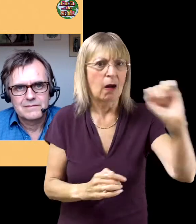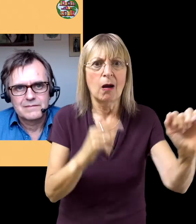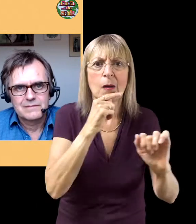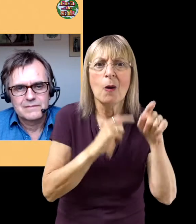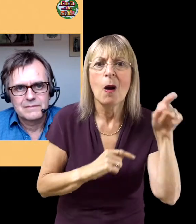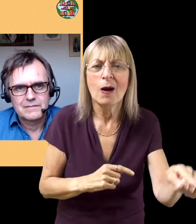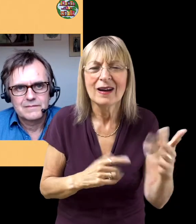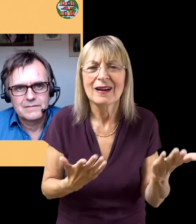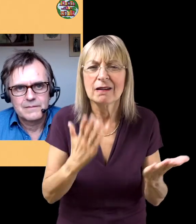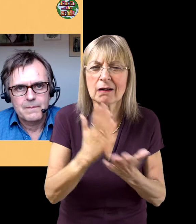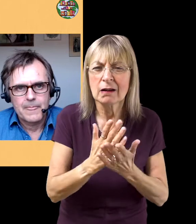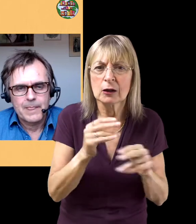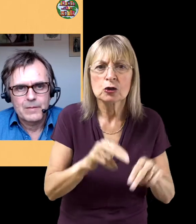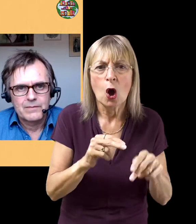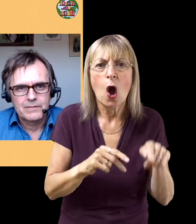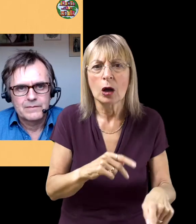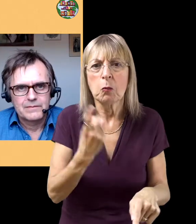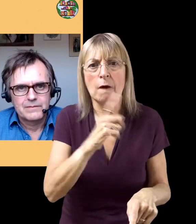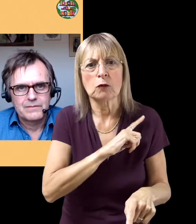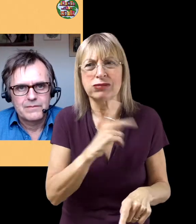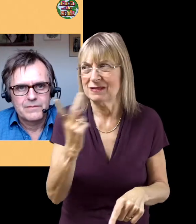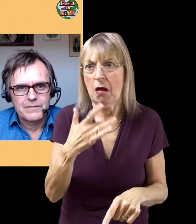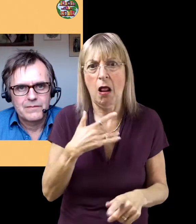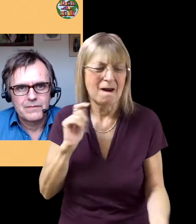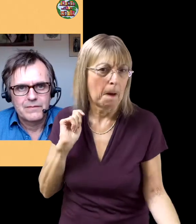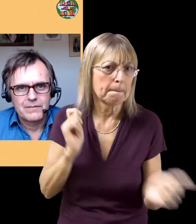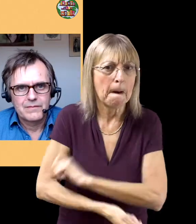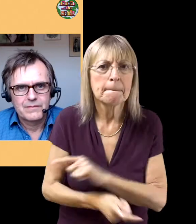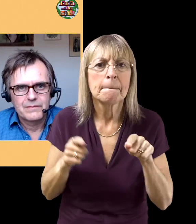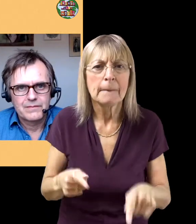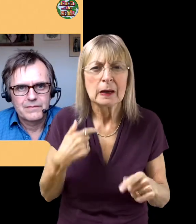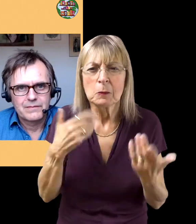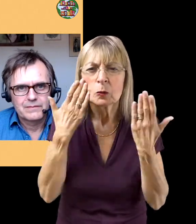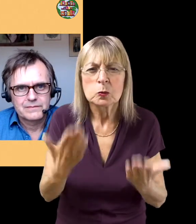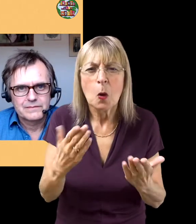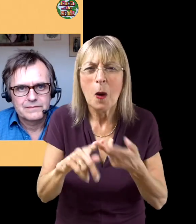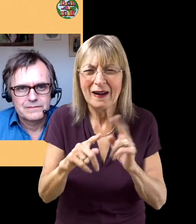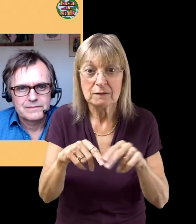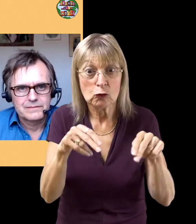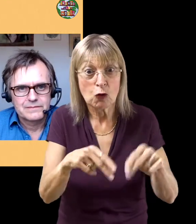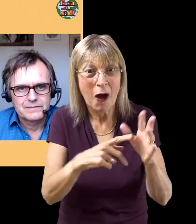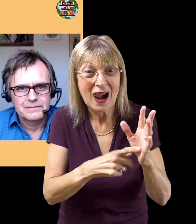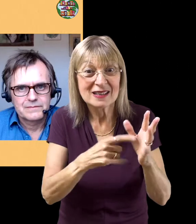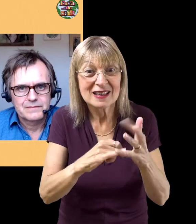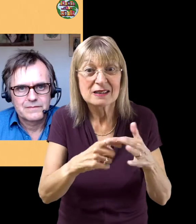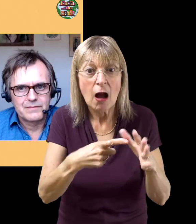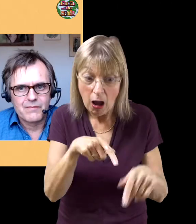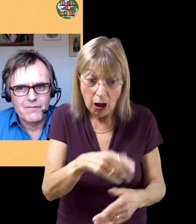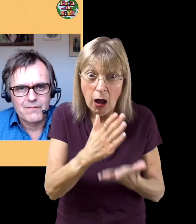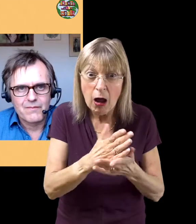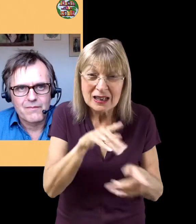and it feels like Alaska is one of the reasons their lives kind of change. And I don't know whether this